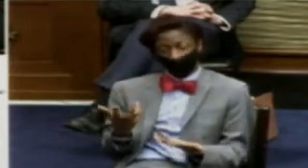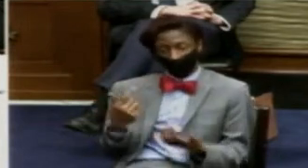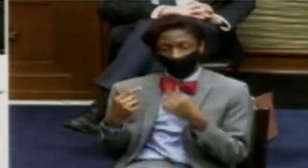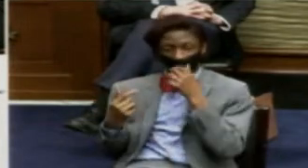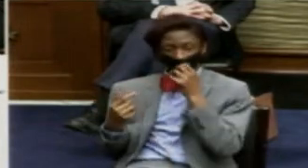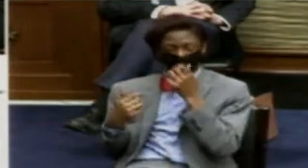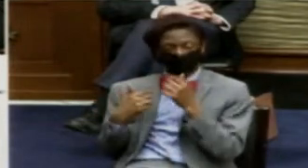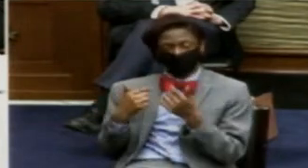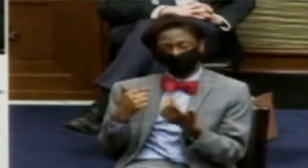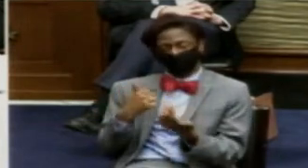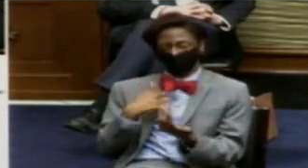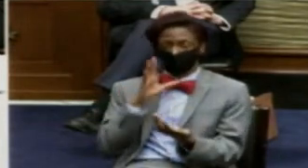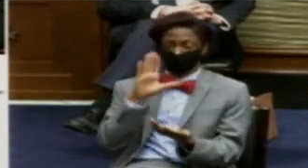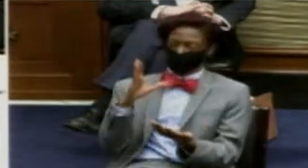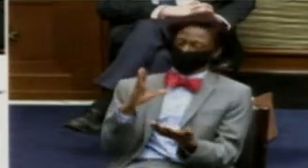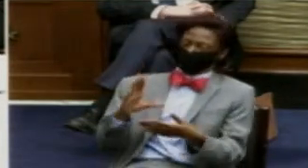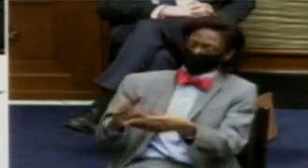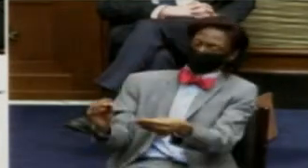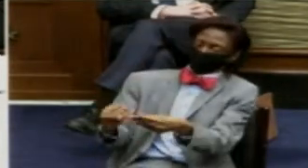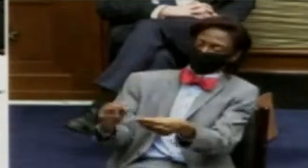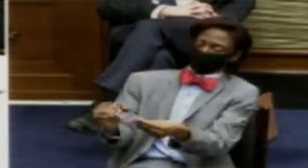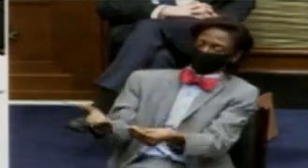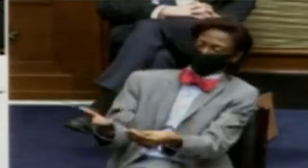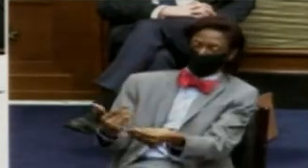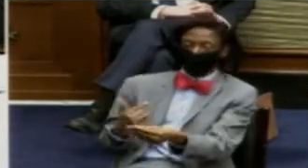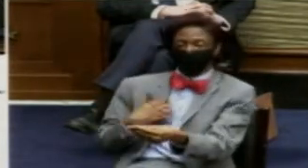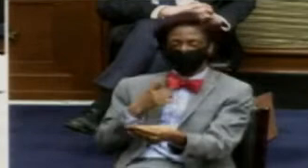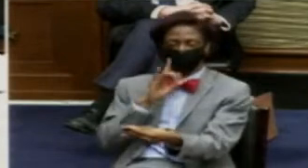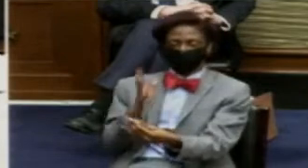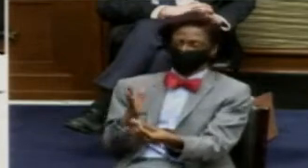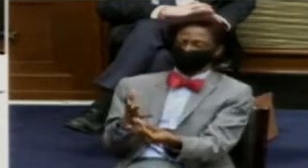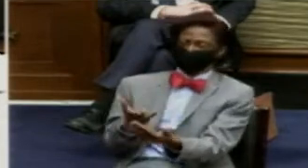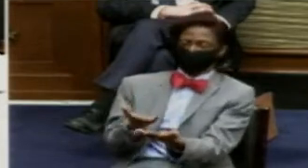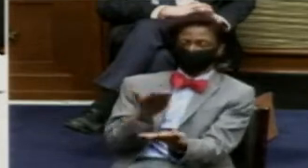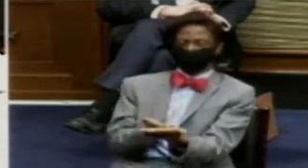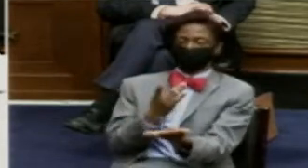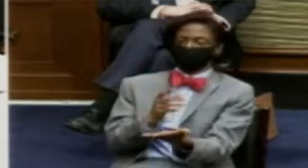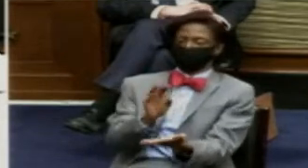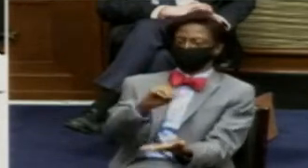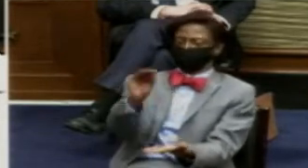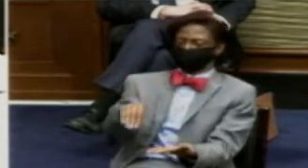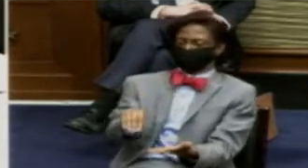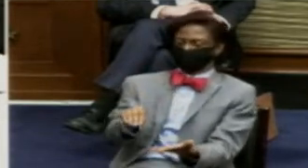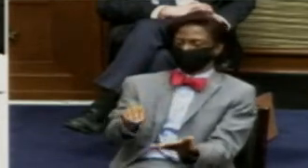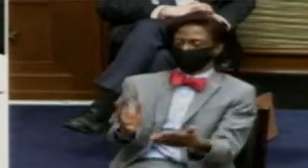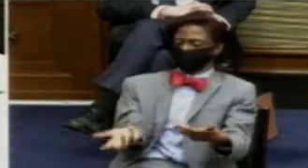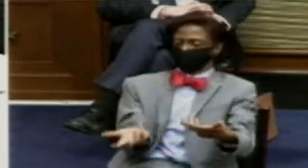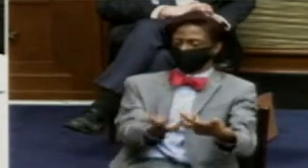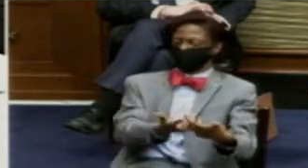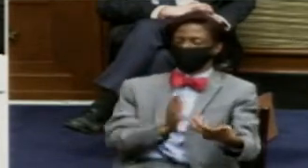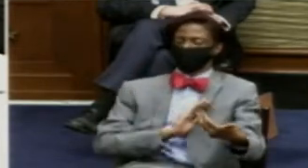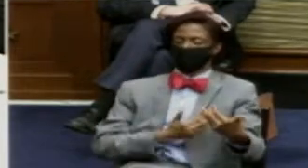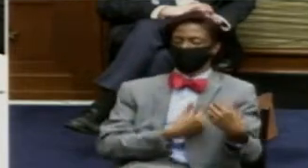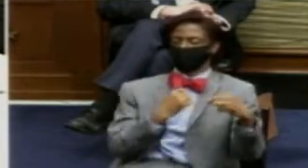we would make the argument for rates that are commensurate with our health